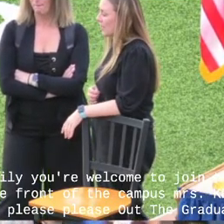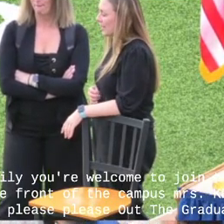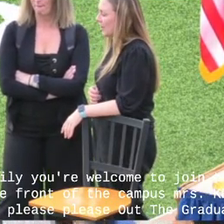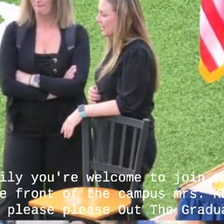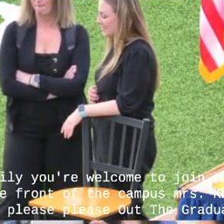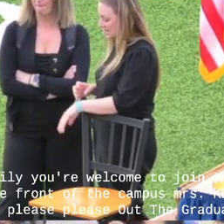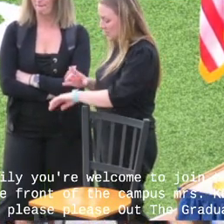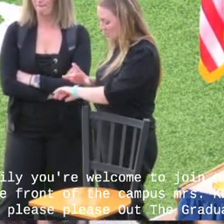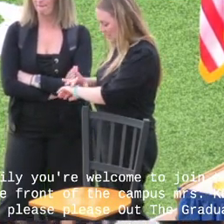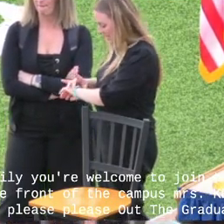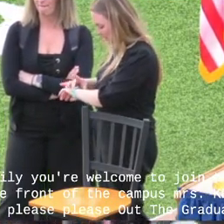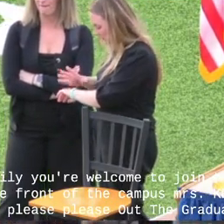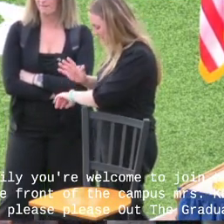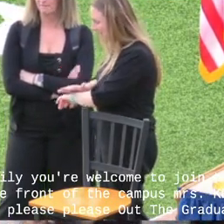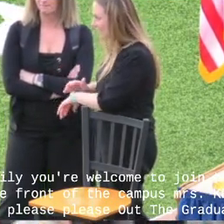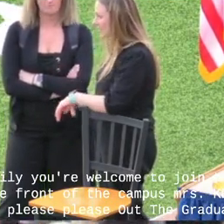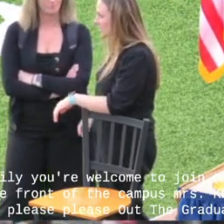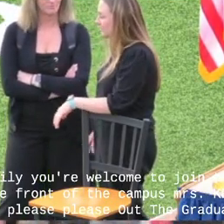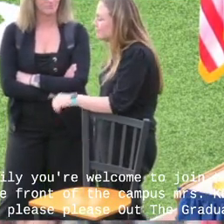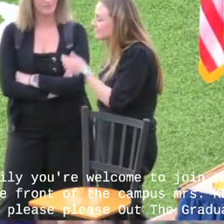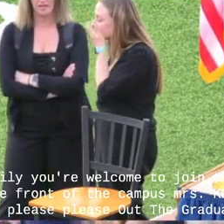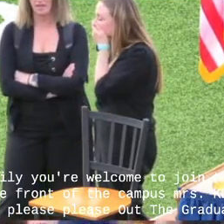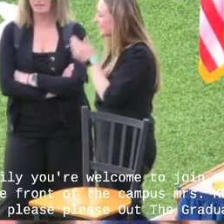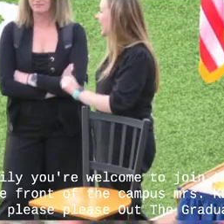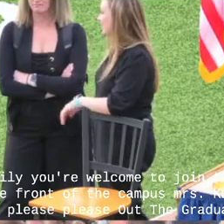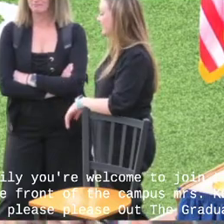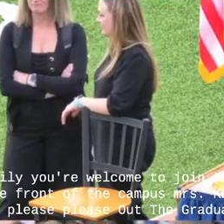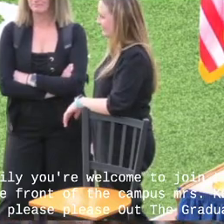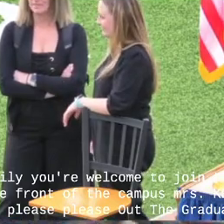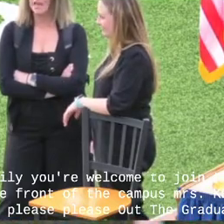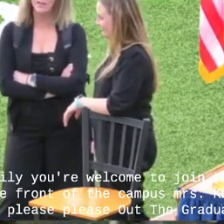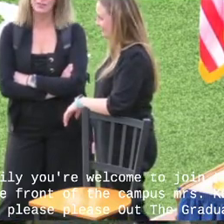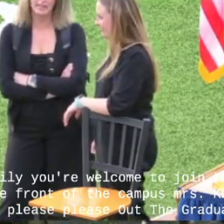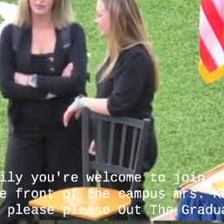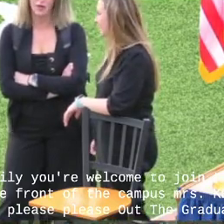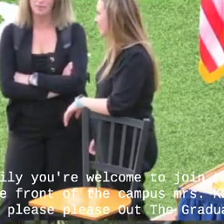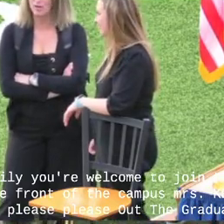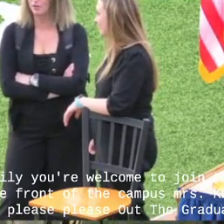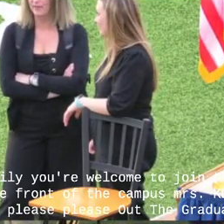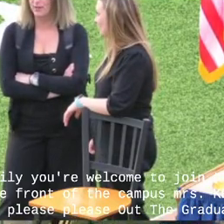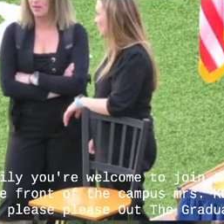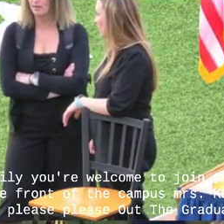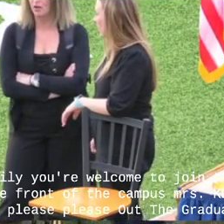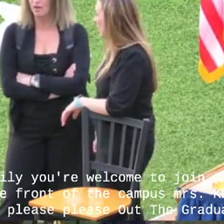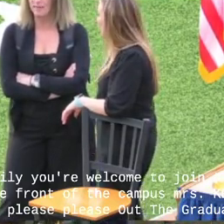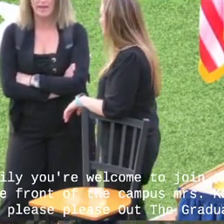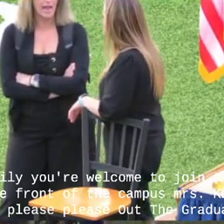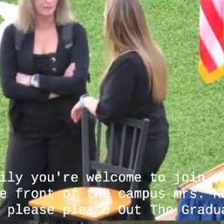Thank you.